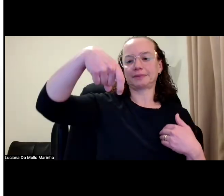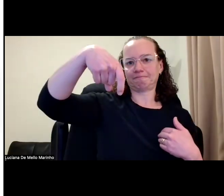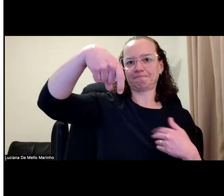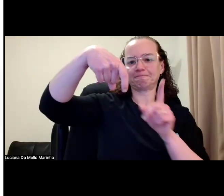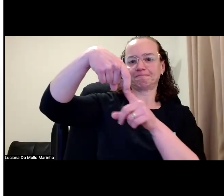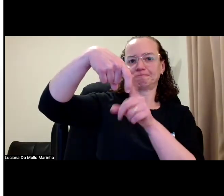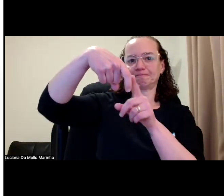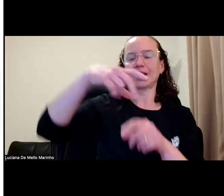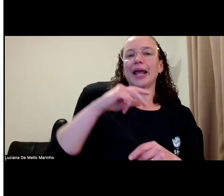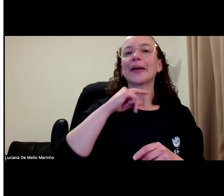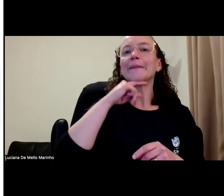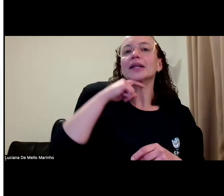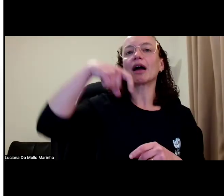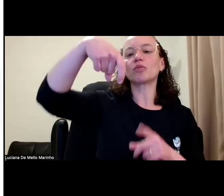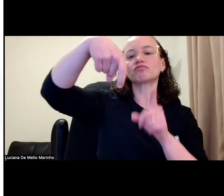and they have a tip,